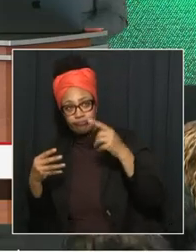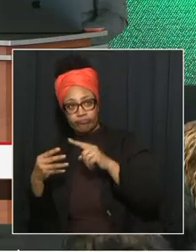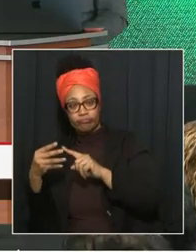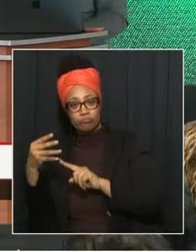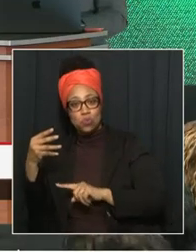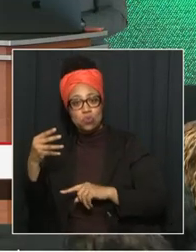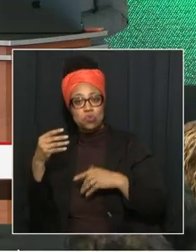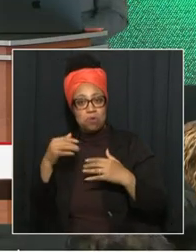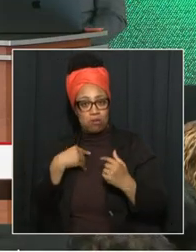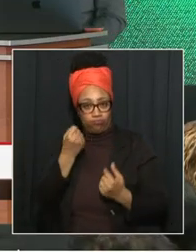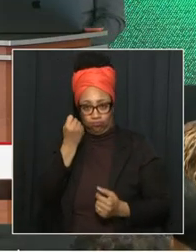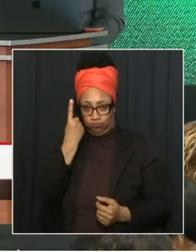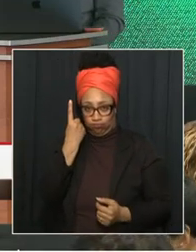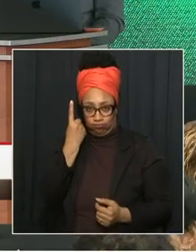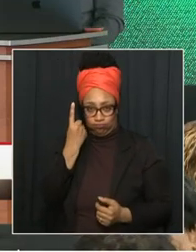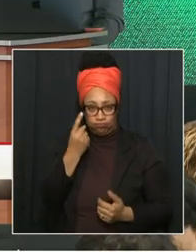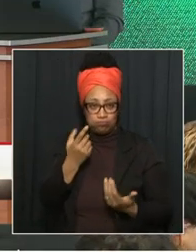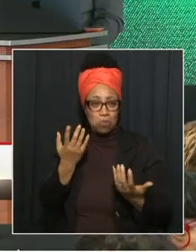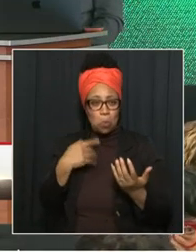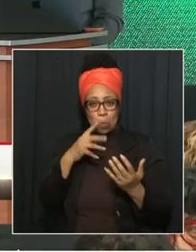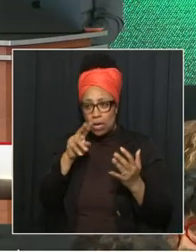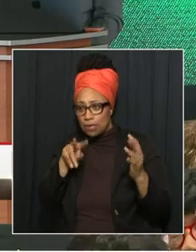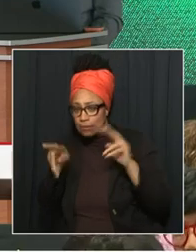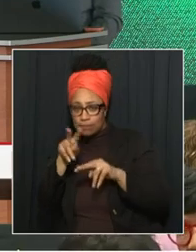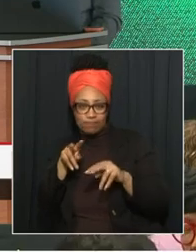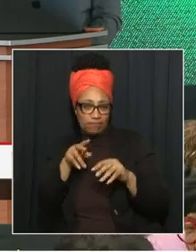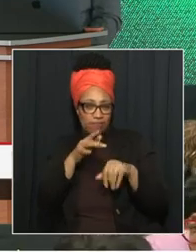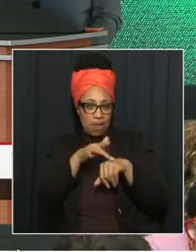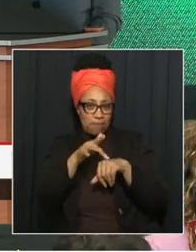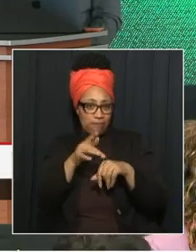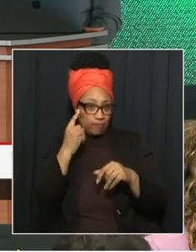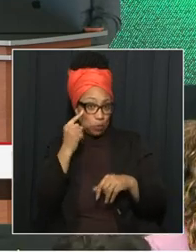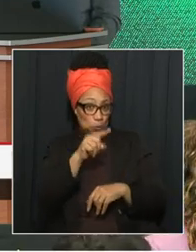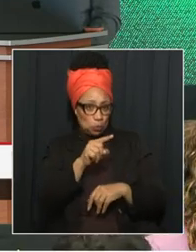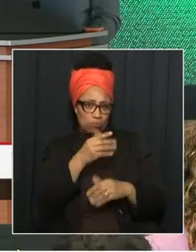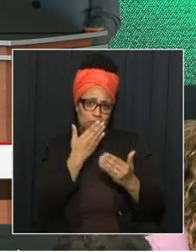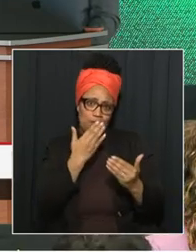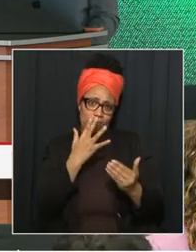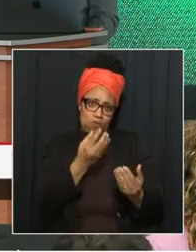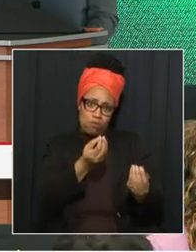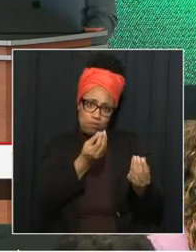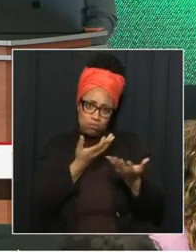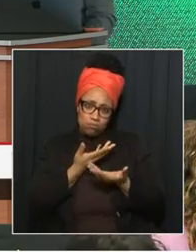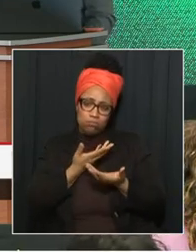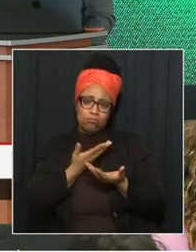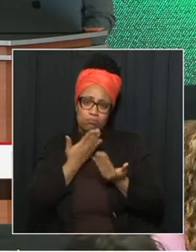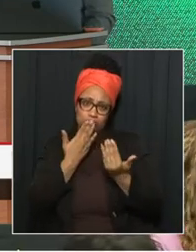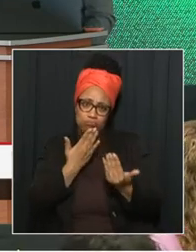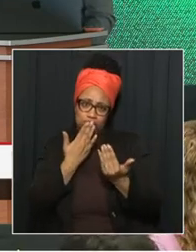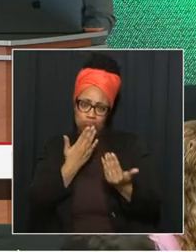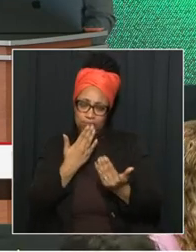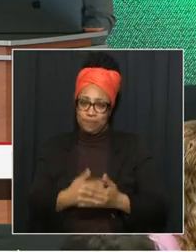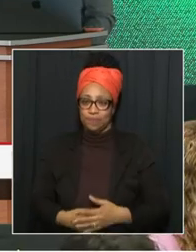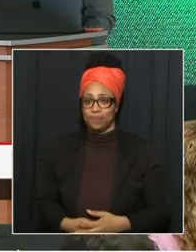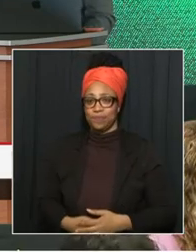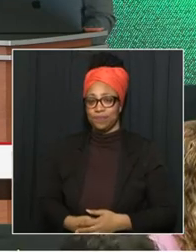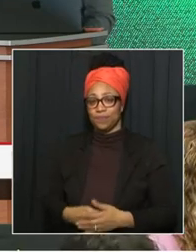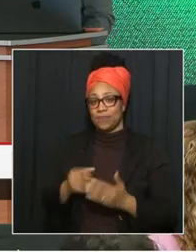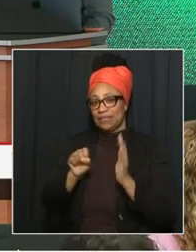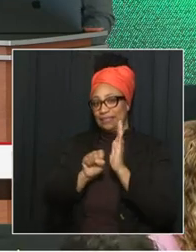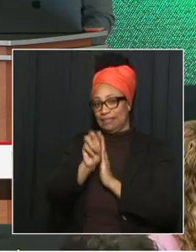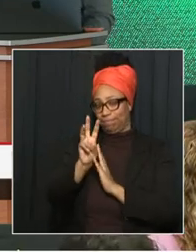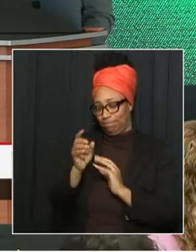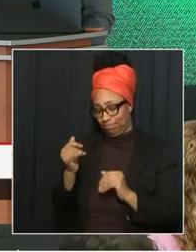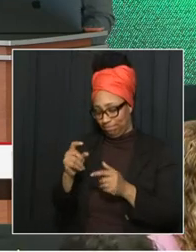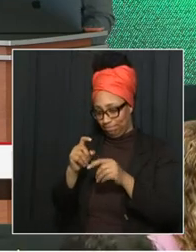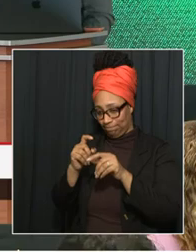what's available. But thank you for the question. We'll get that before you leave today. Great. We're going to go to the phone line again. Ms.